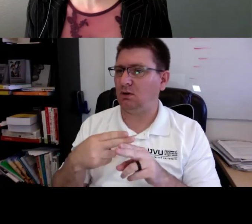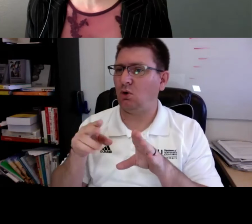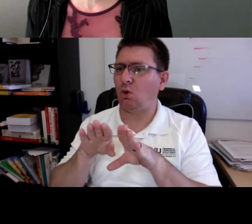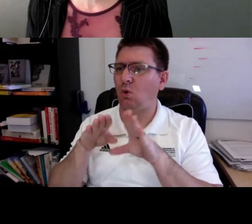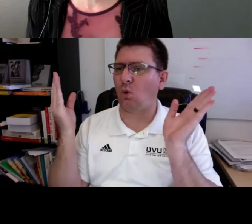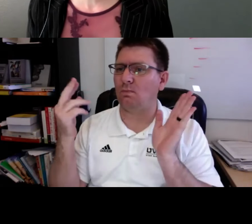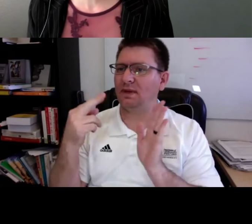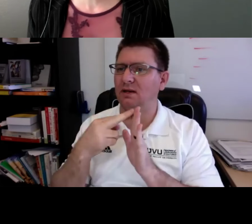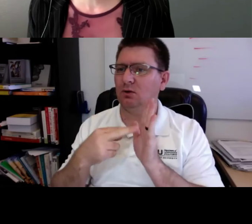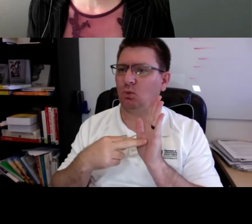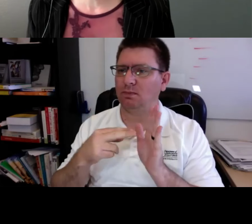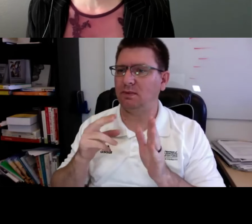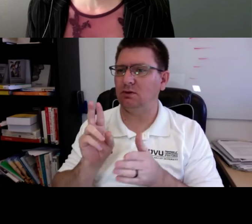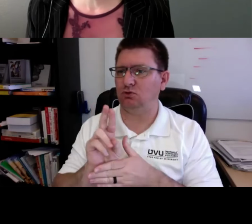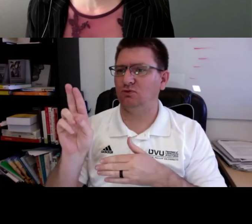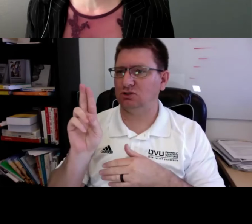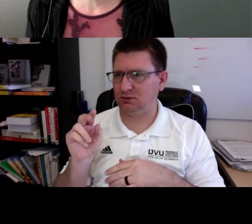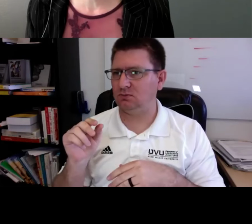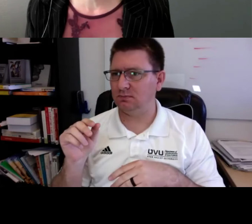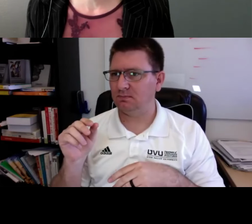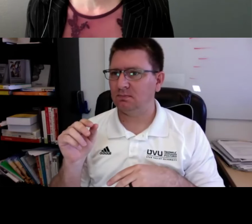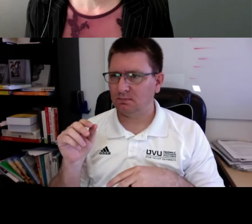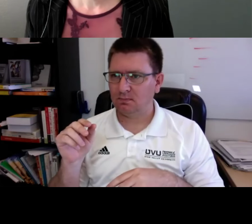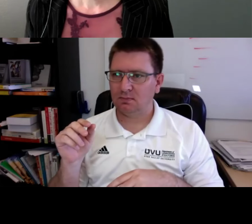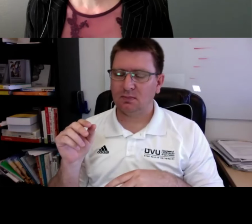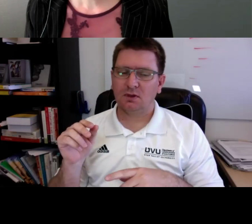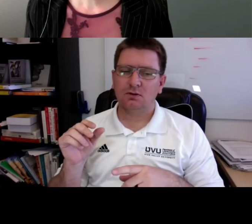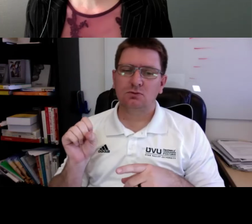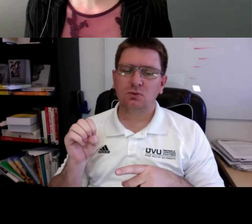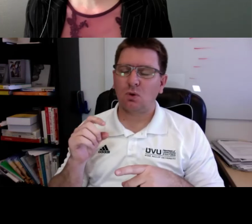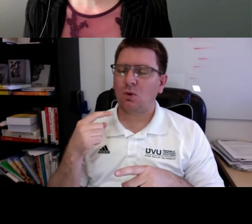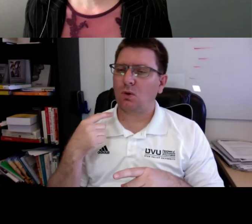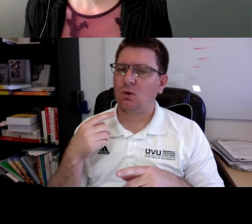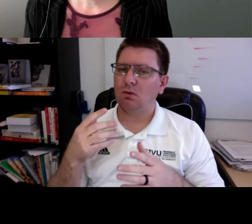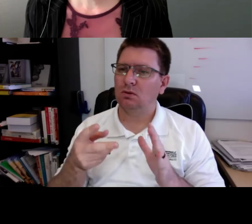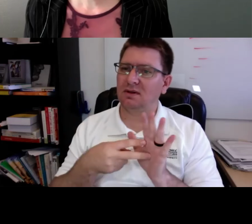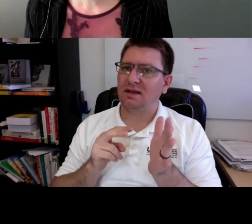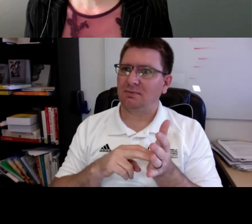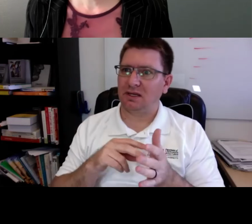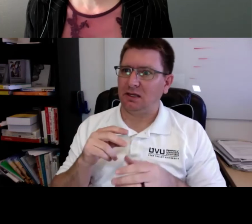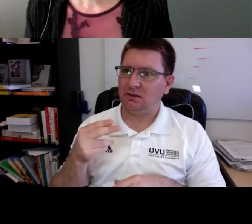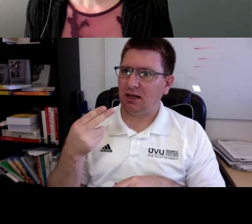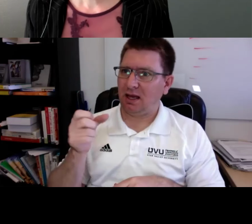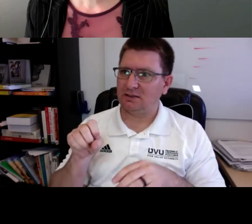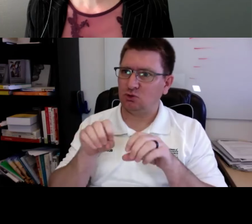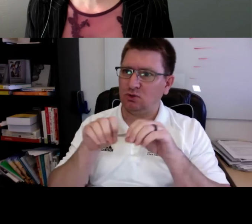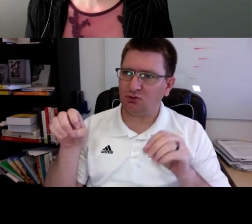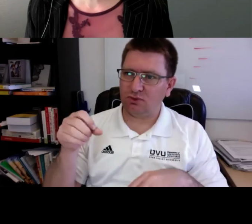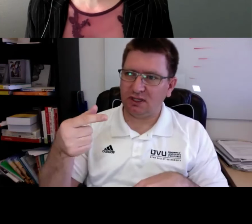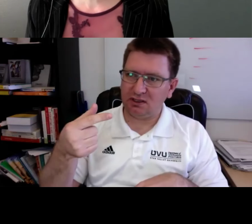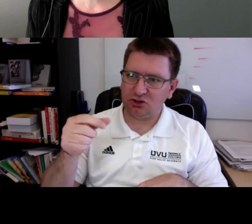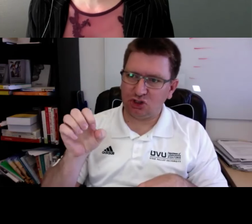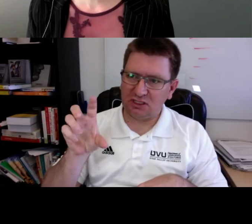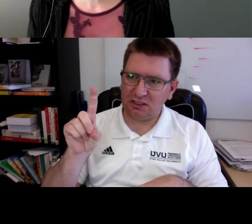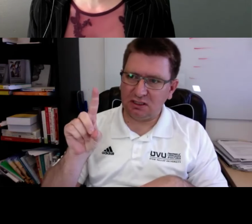the entrance, really we call it open enrollment at the university. Which